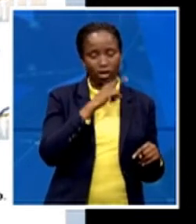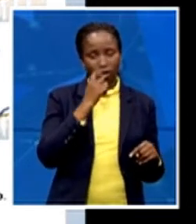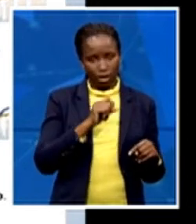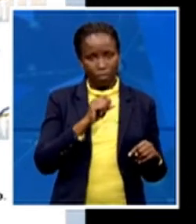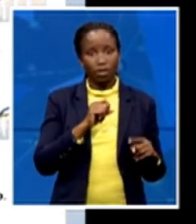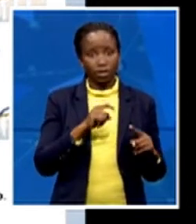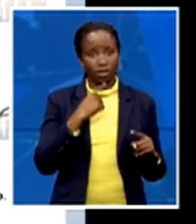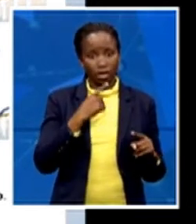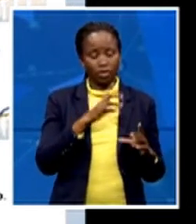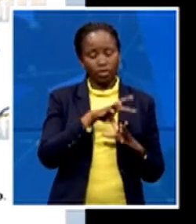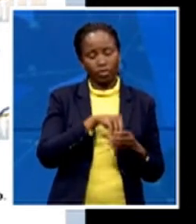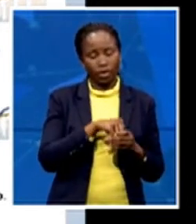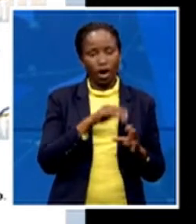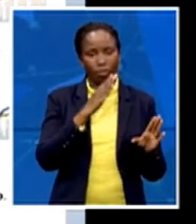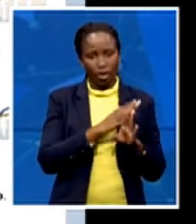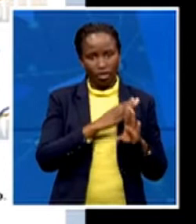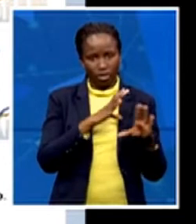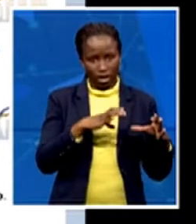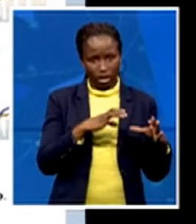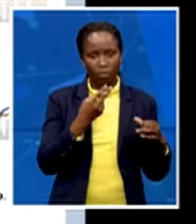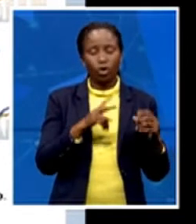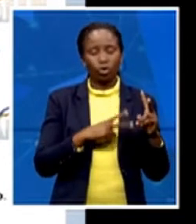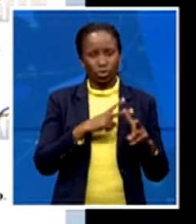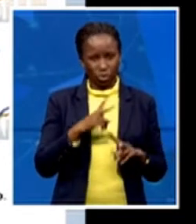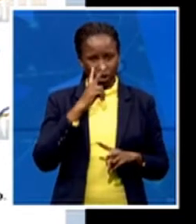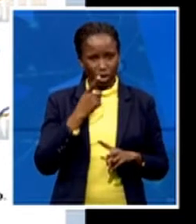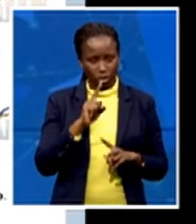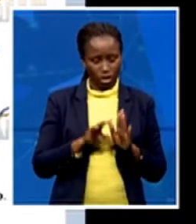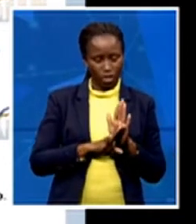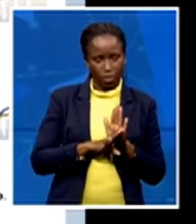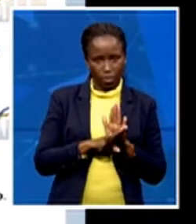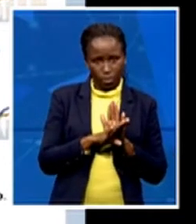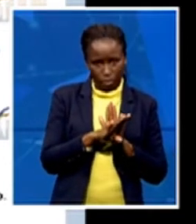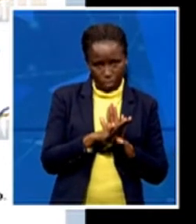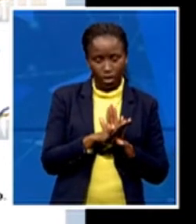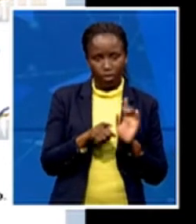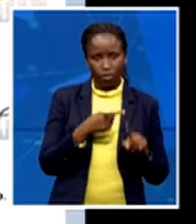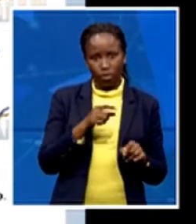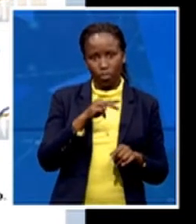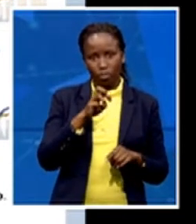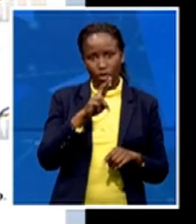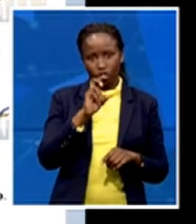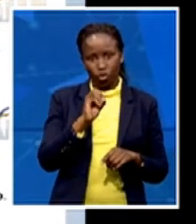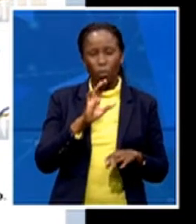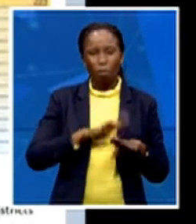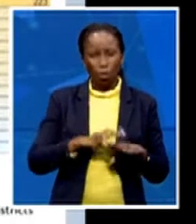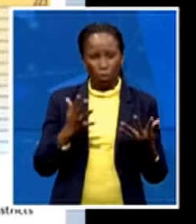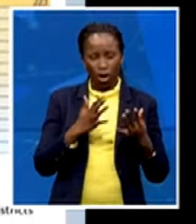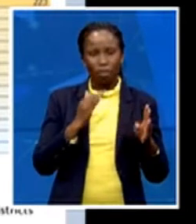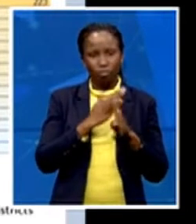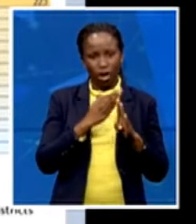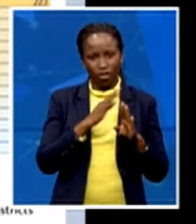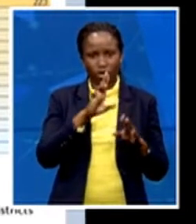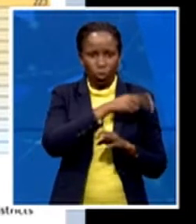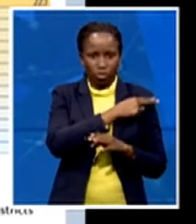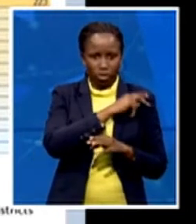we also see that the increase in hospitalization in the metro is mainly in private hospitals as opposed to a slower increase in the public sector hospitals.